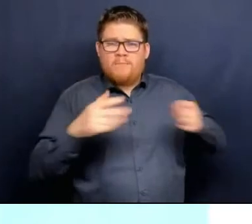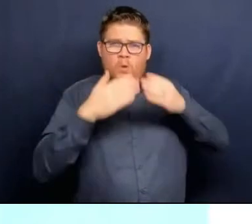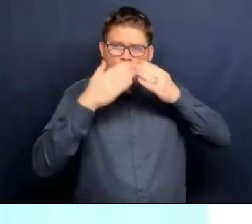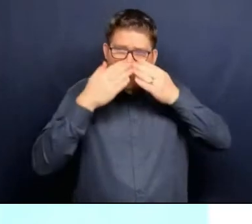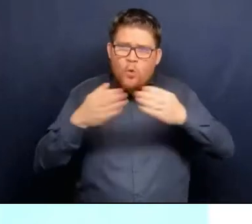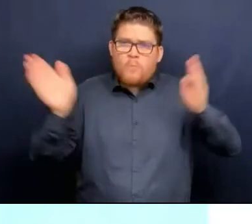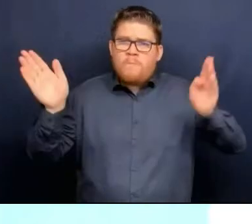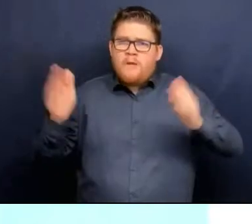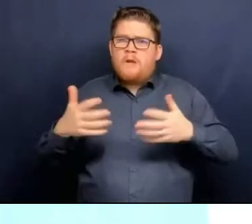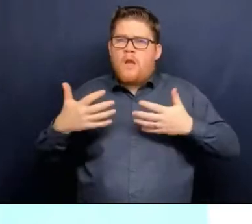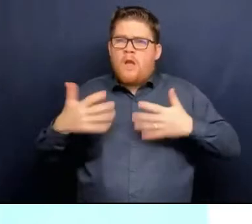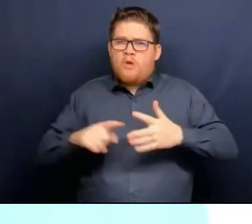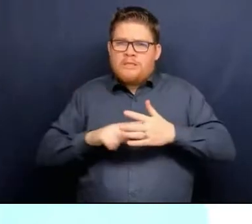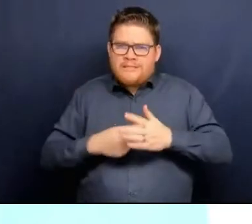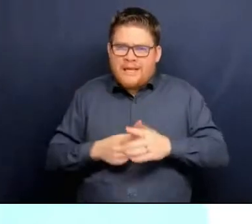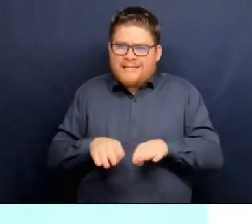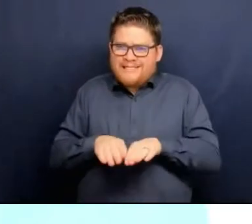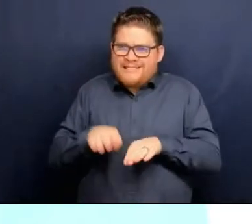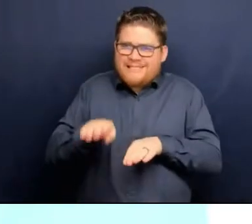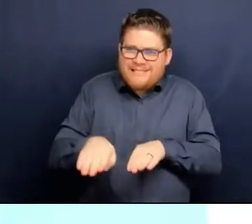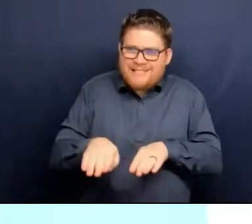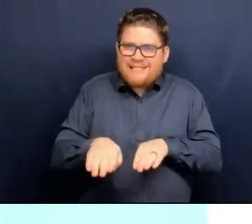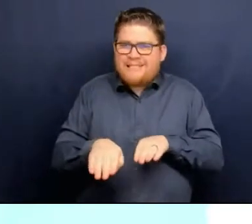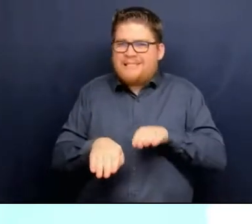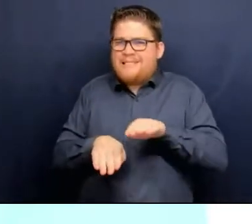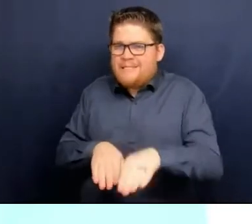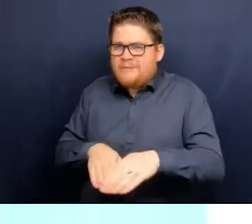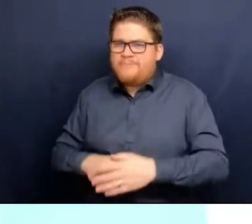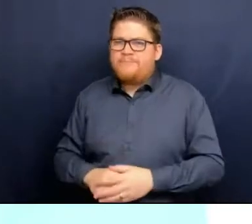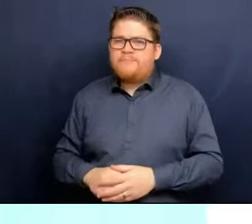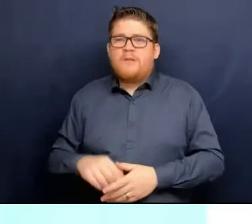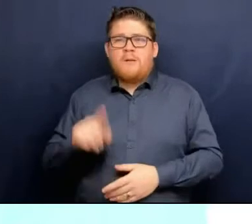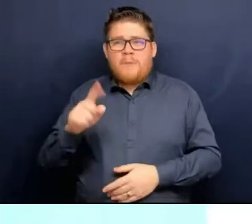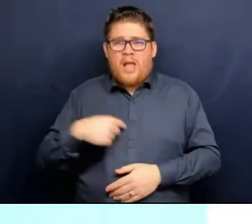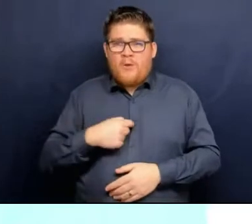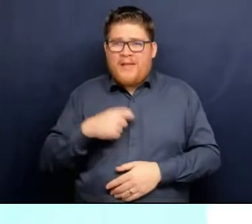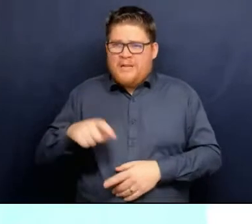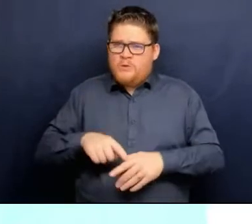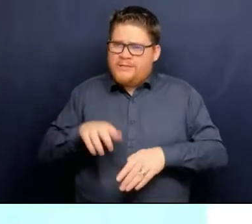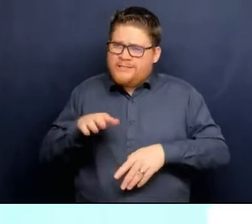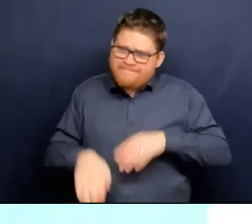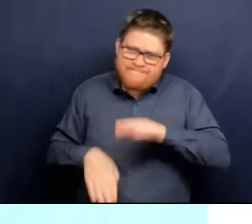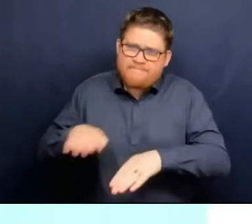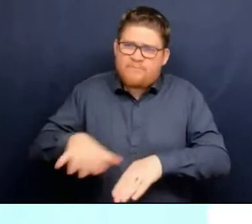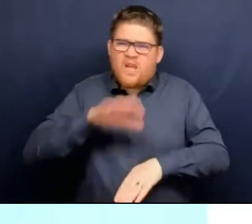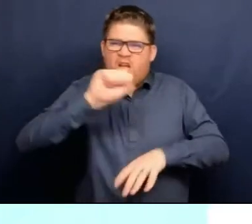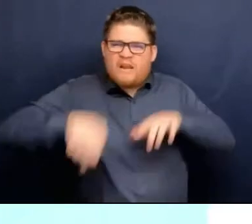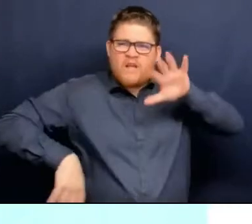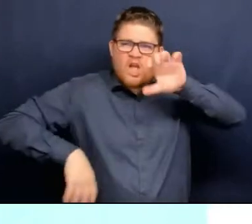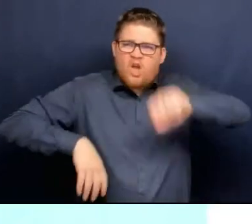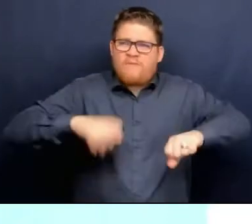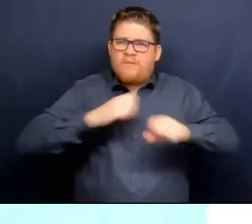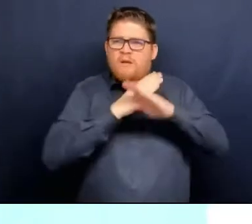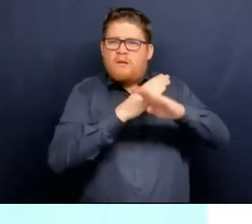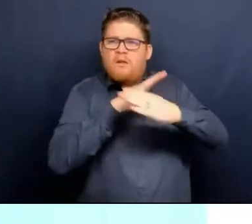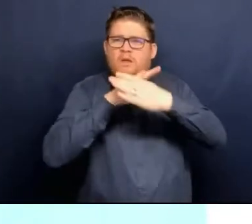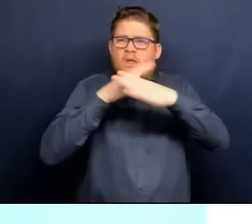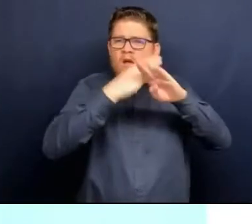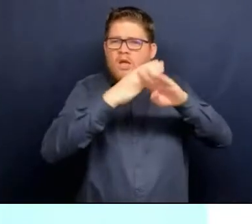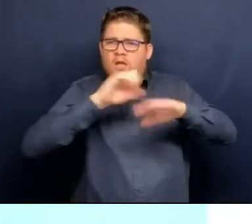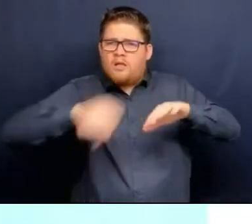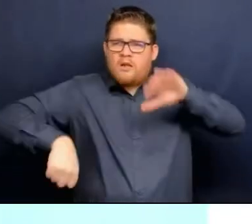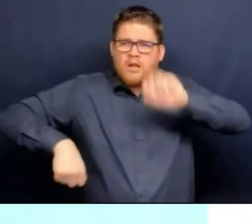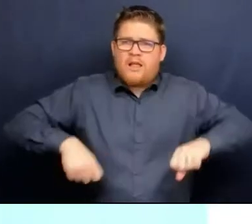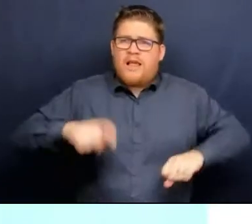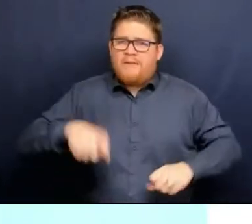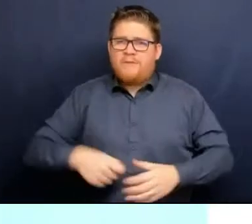achieving that, but we need to take some bigger steps. So I know that we're supposed to be moving into the next room. I don't want to take up too much more time, as